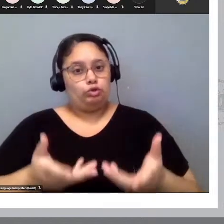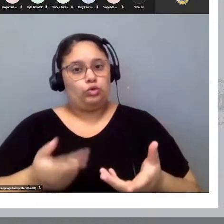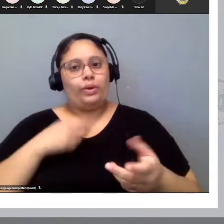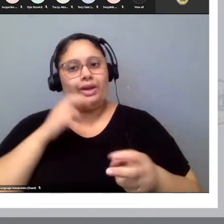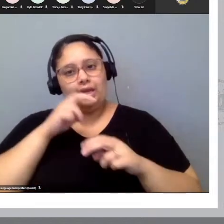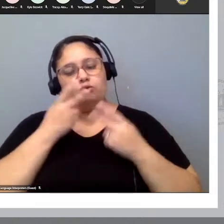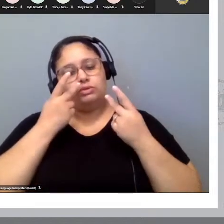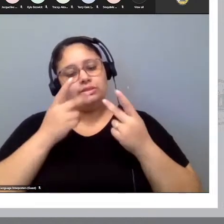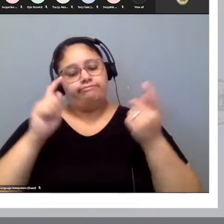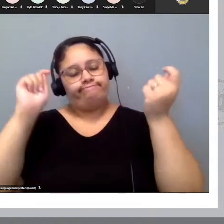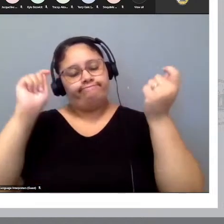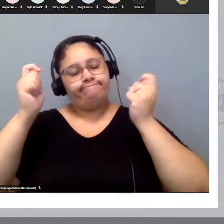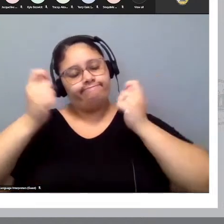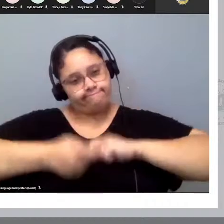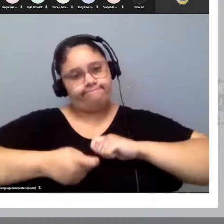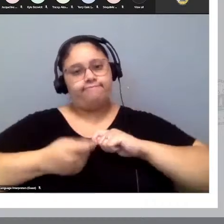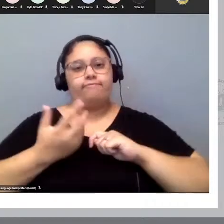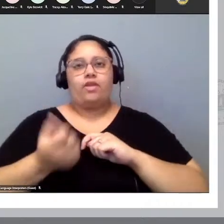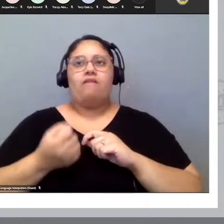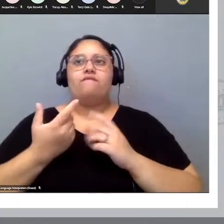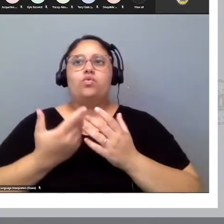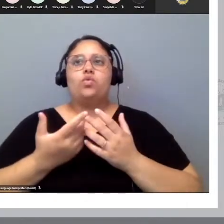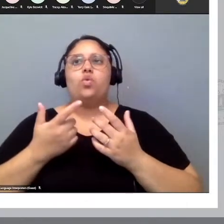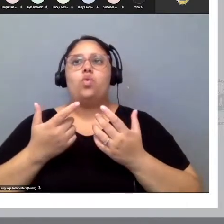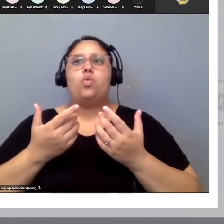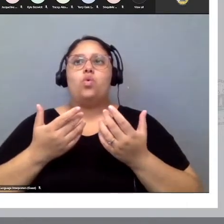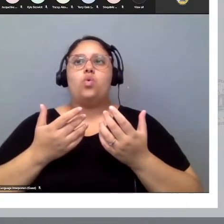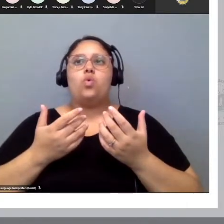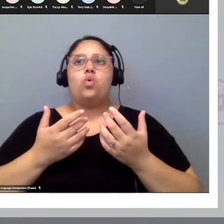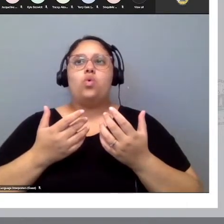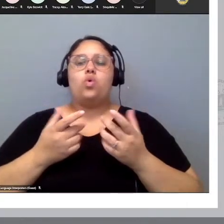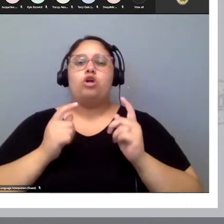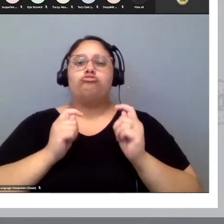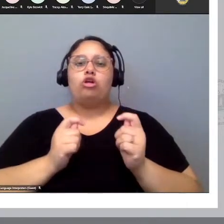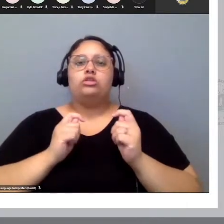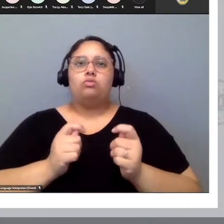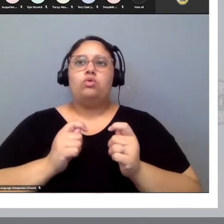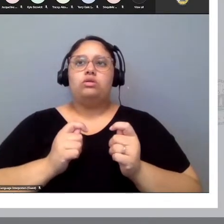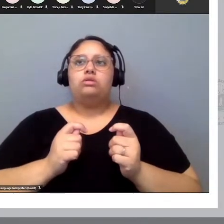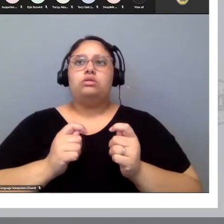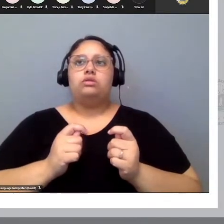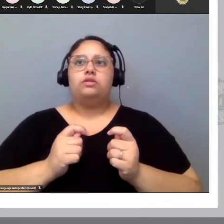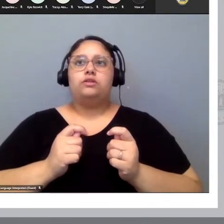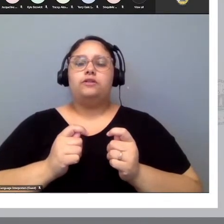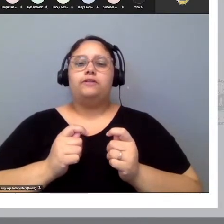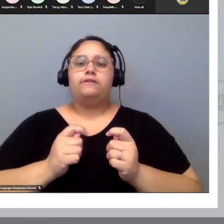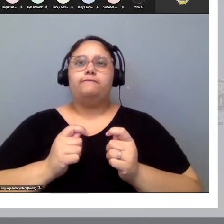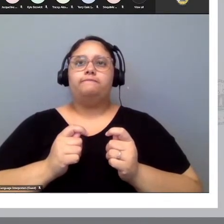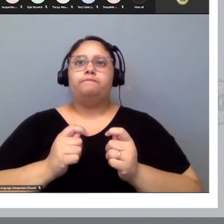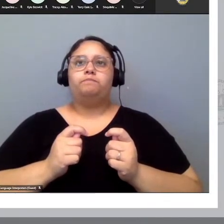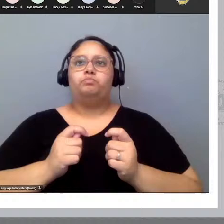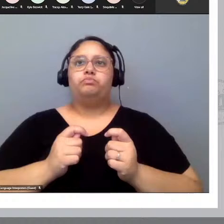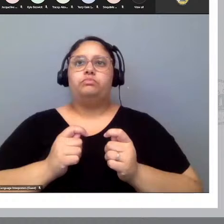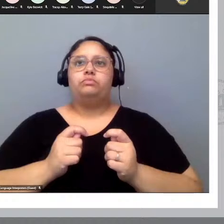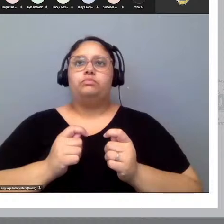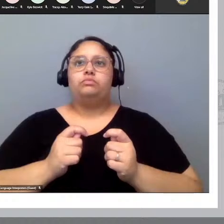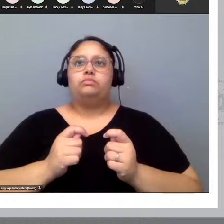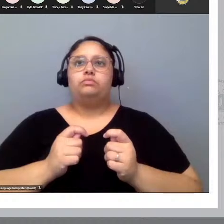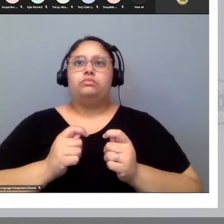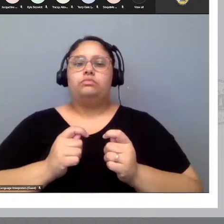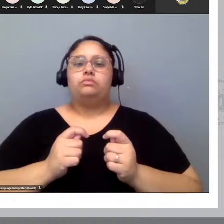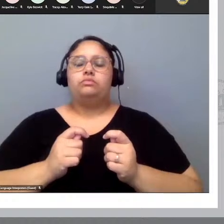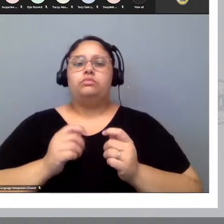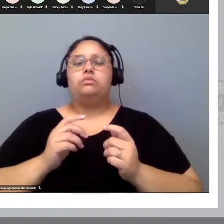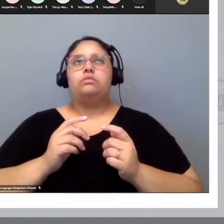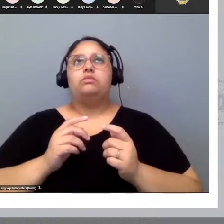evolution of uh logistic transport I think with the Advent of Co first and foremost you know there was